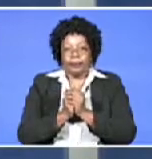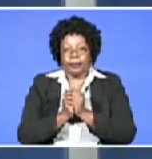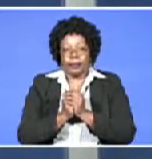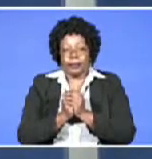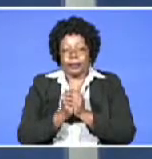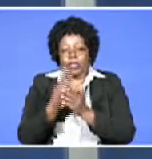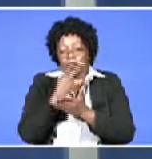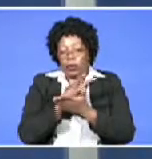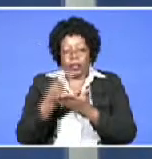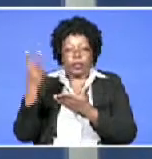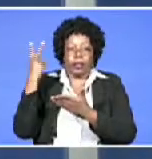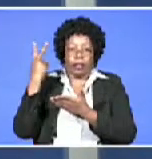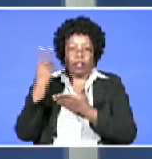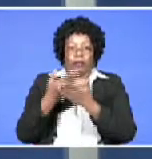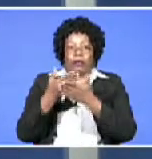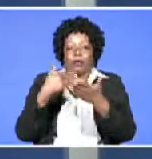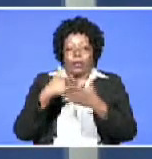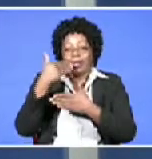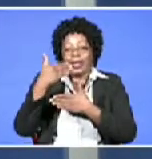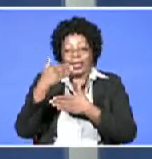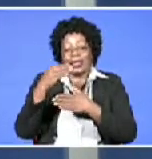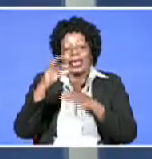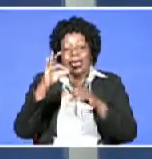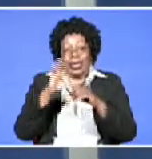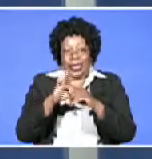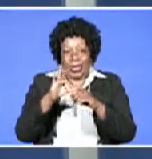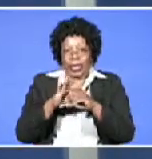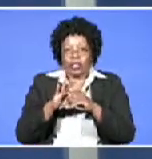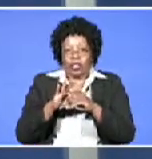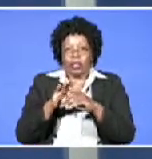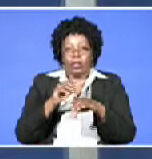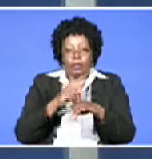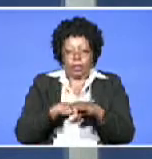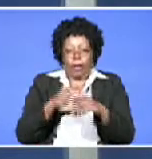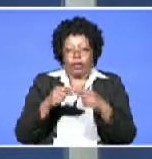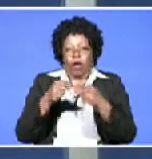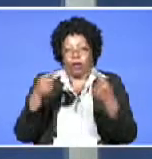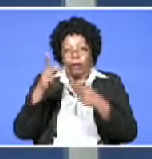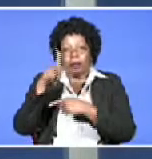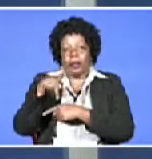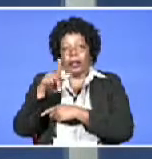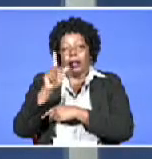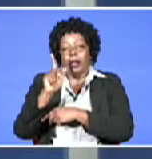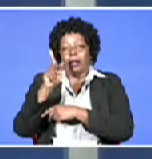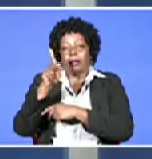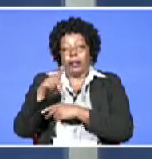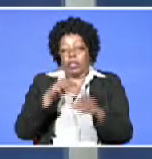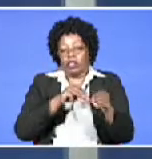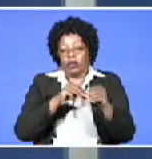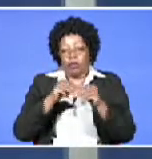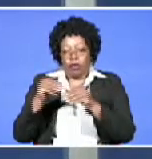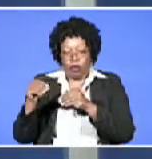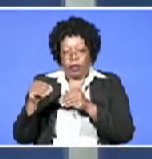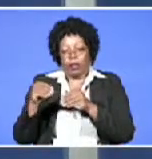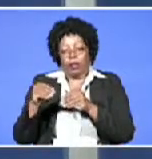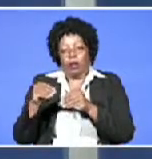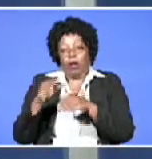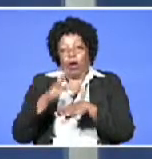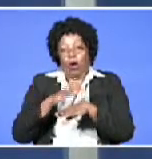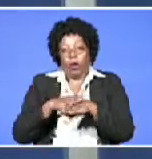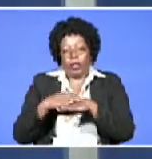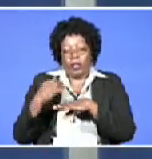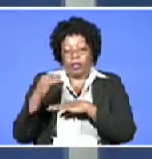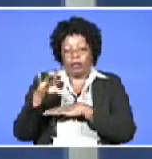With some 2 years left before the next general elections are due, the opposition Progressive Liberal Party is moving steadfastly in its